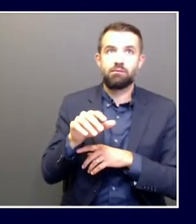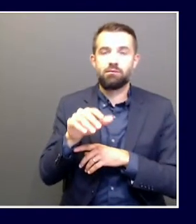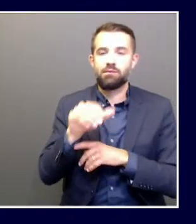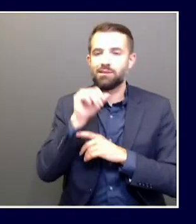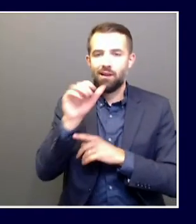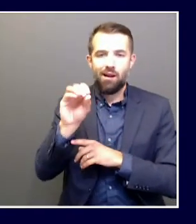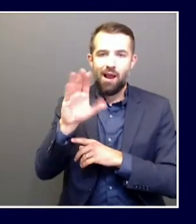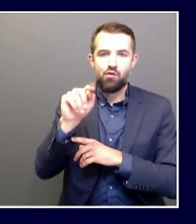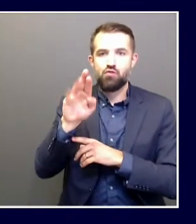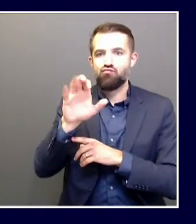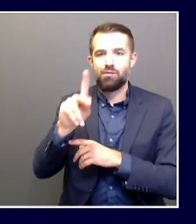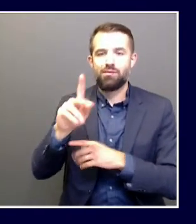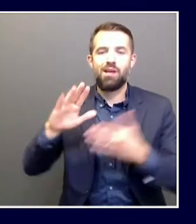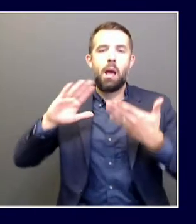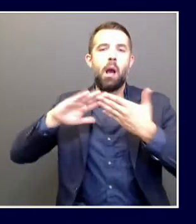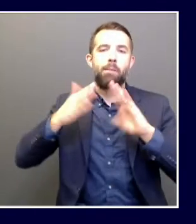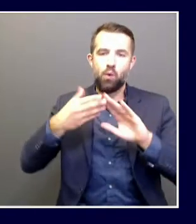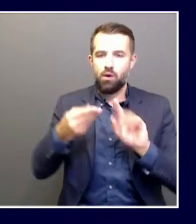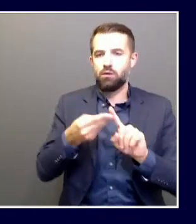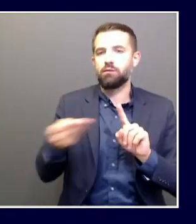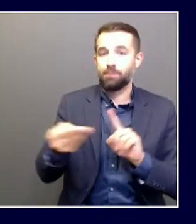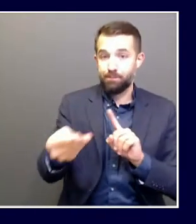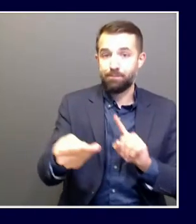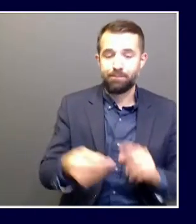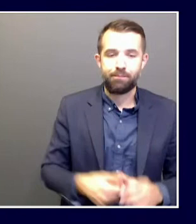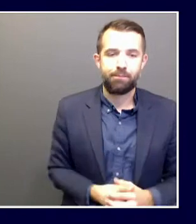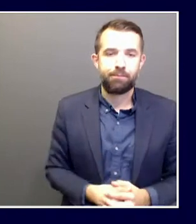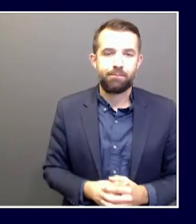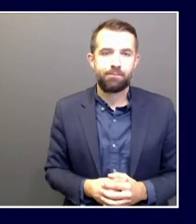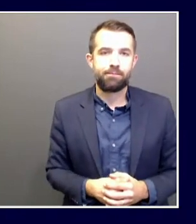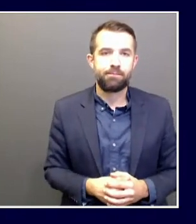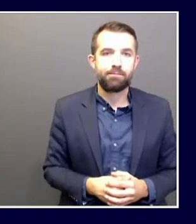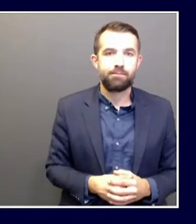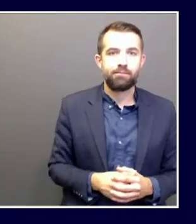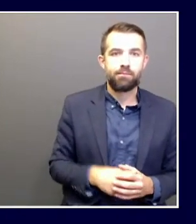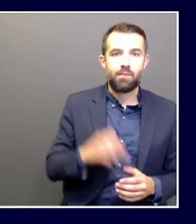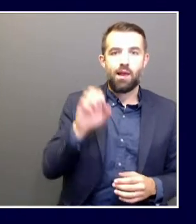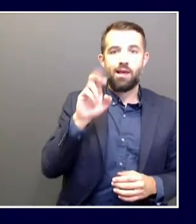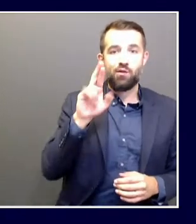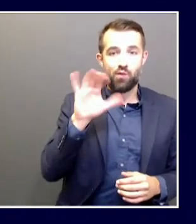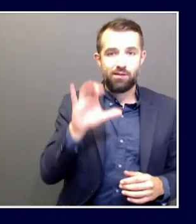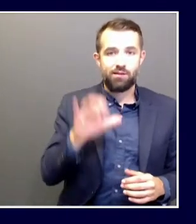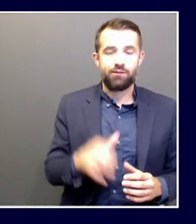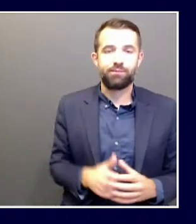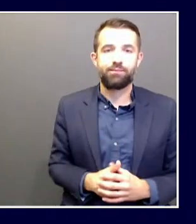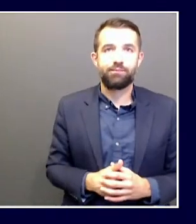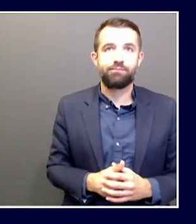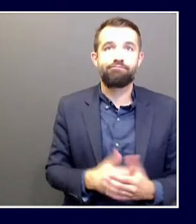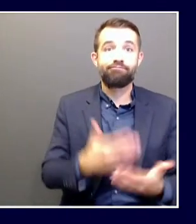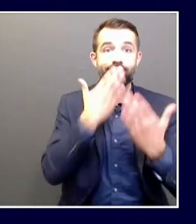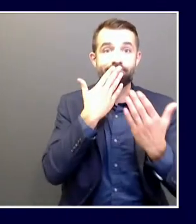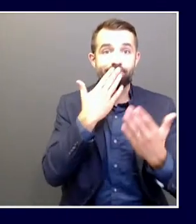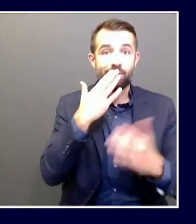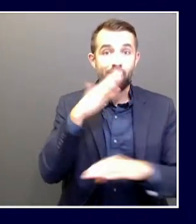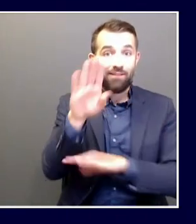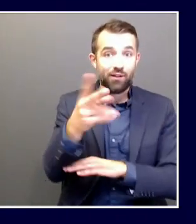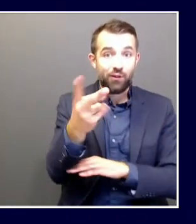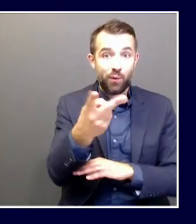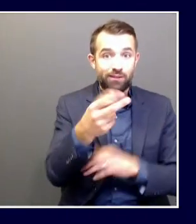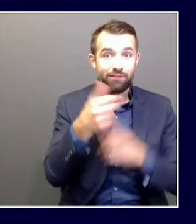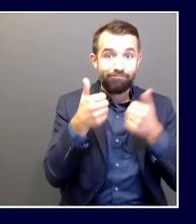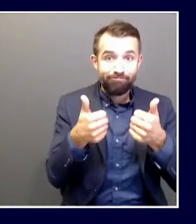me go to Eric Russell next. Thank you, Dr. Shah. Commissioner Lambert, good afternoon. I want to go